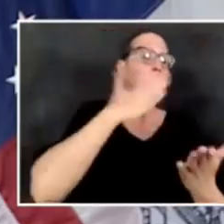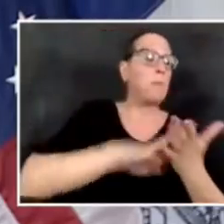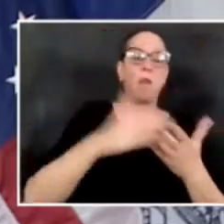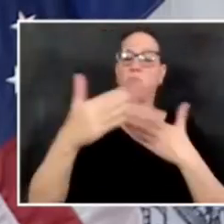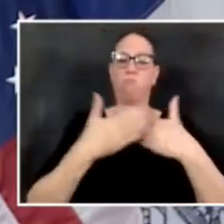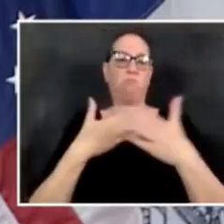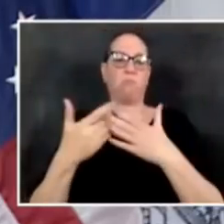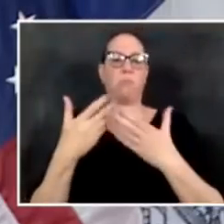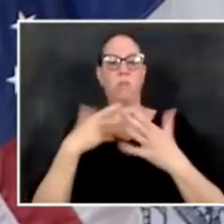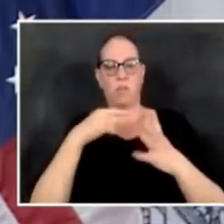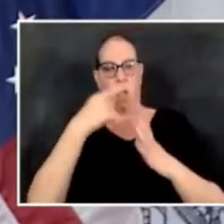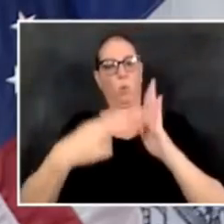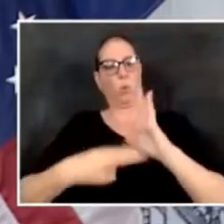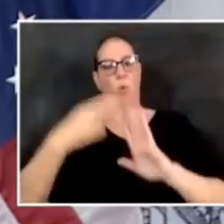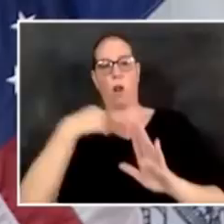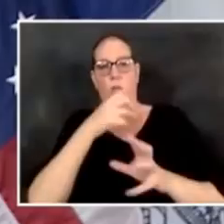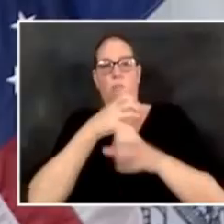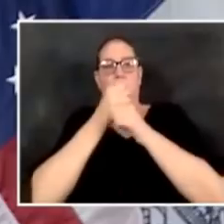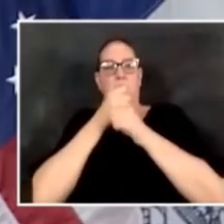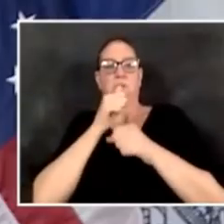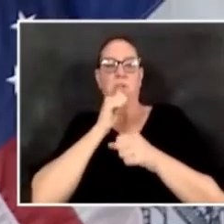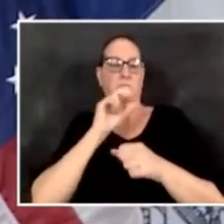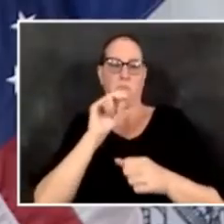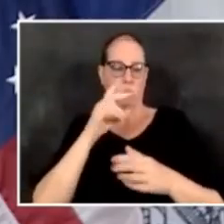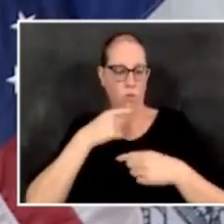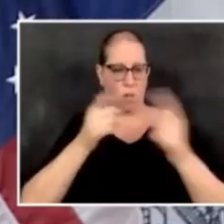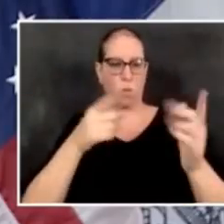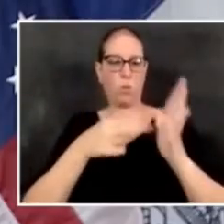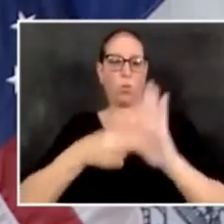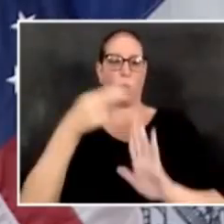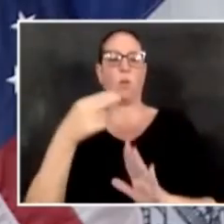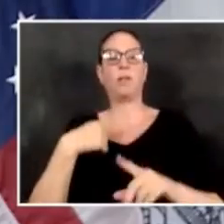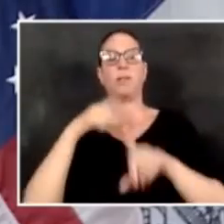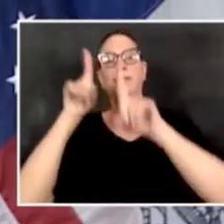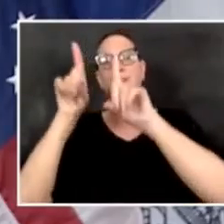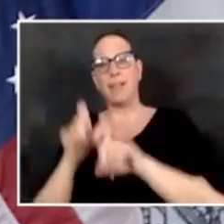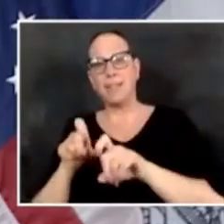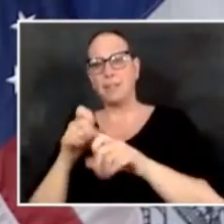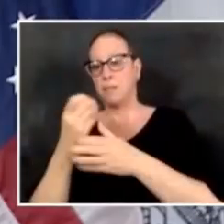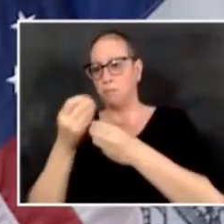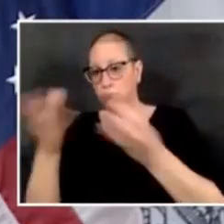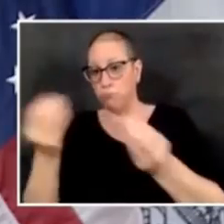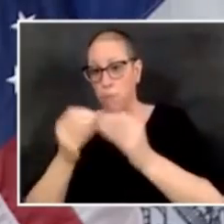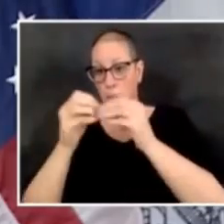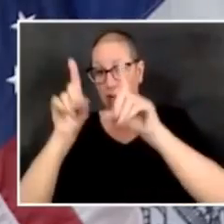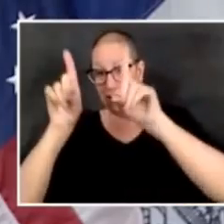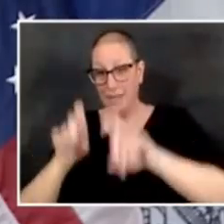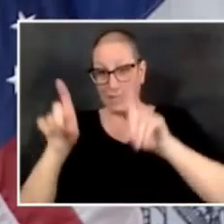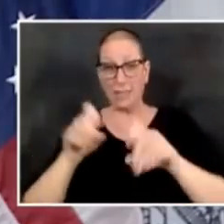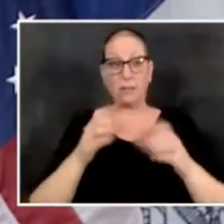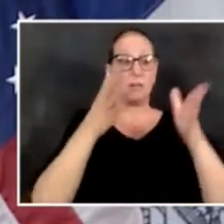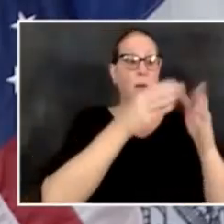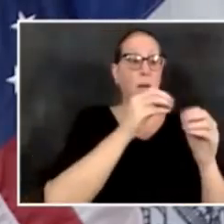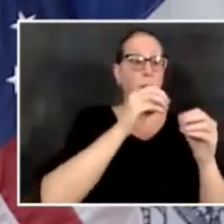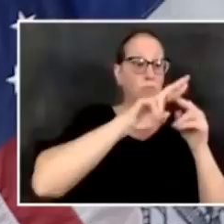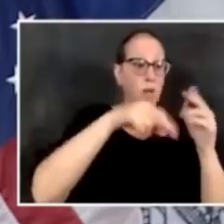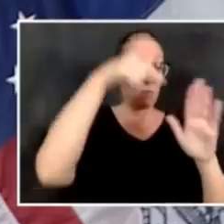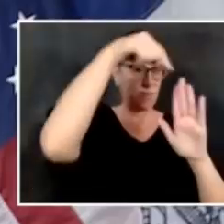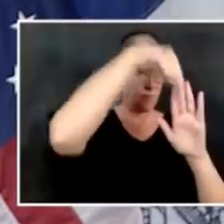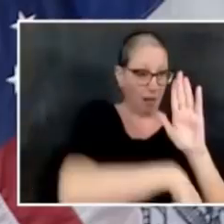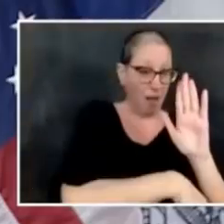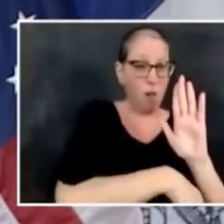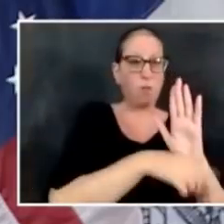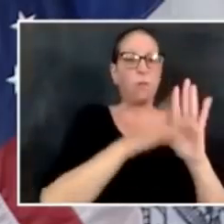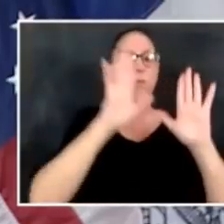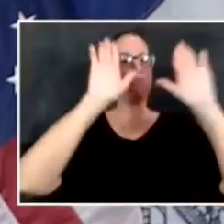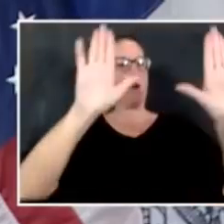and the numbers keep going down, that means something objectively is happening. And that's what we're seeing more and more, and that's a really, really good sign. So I think it